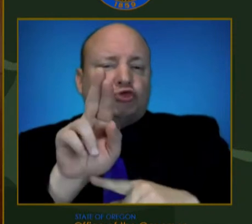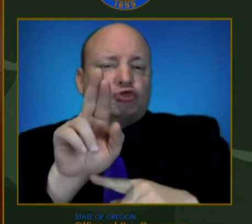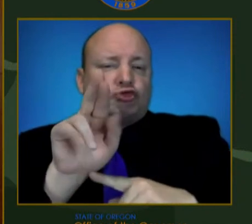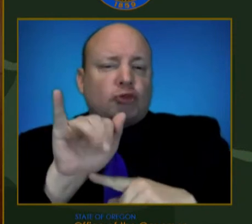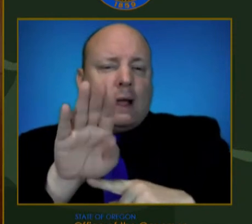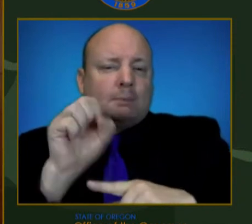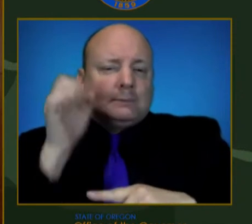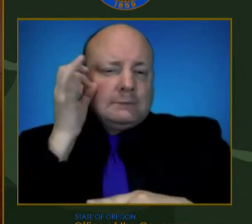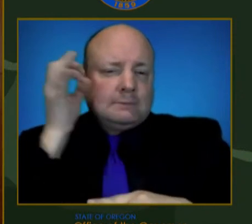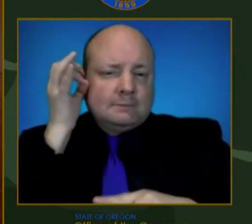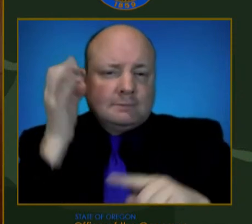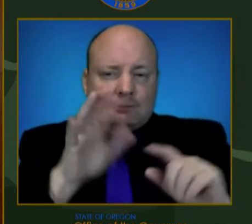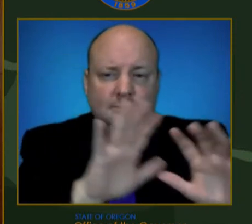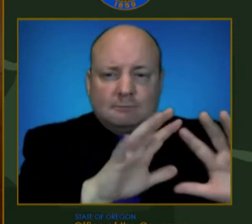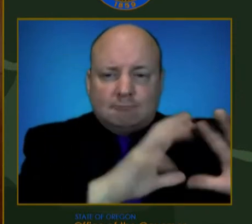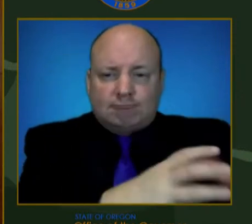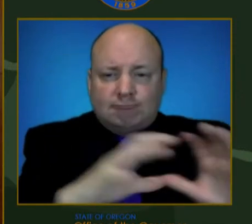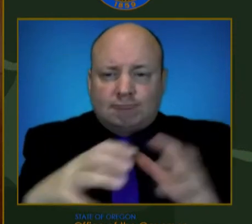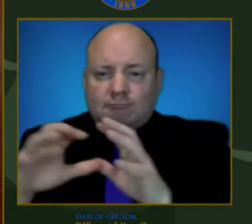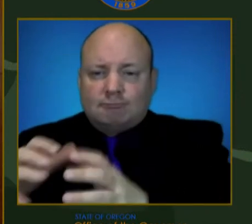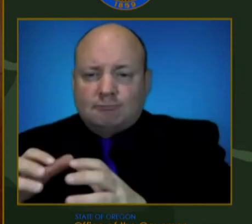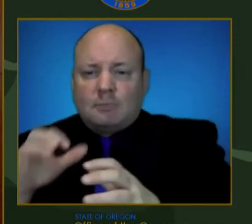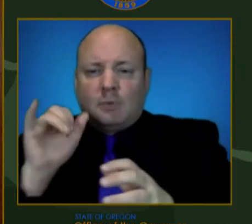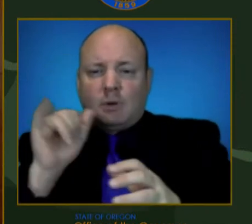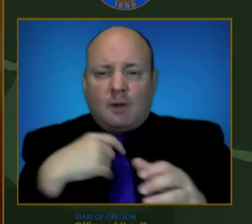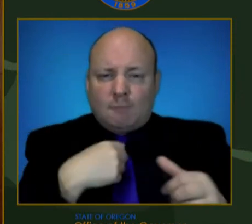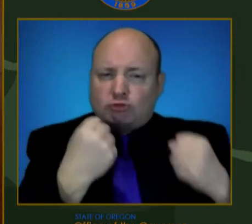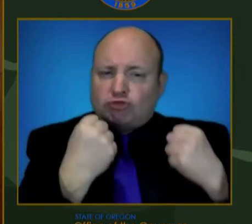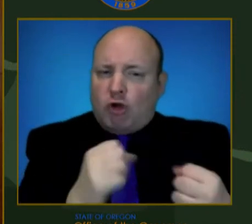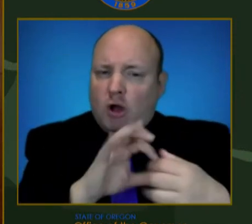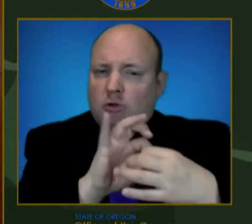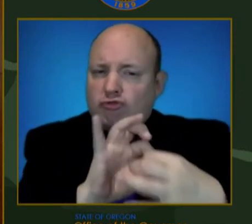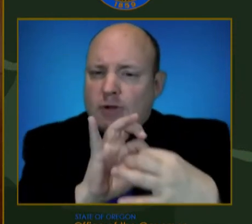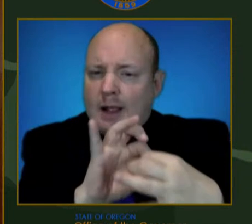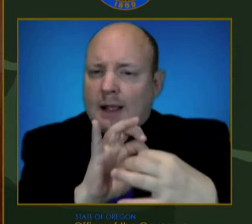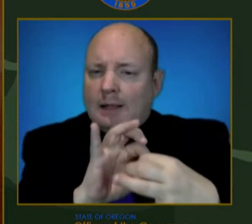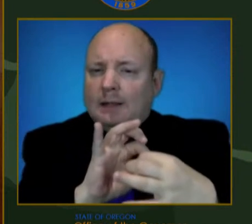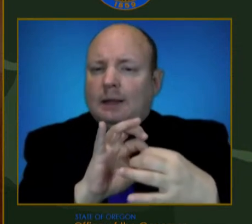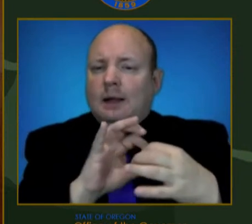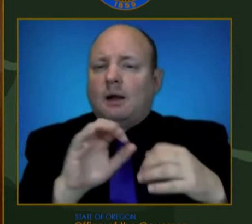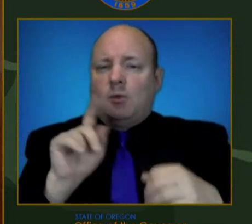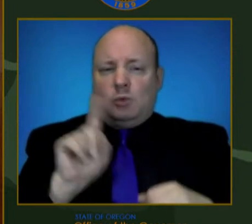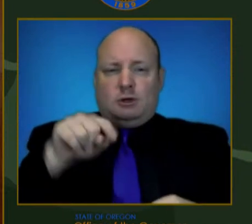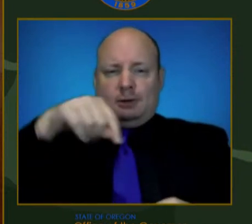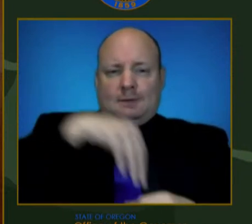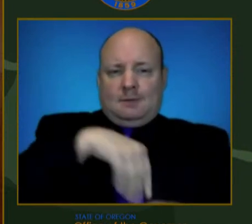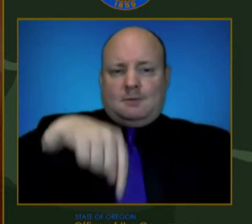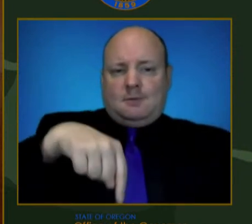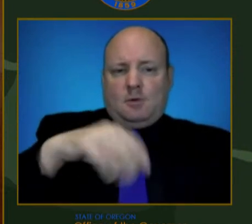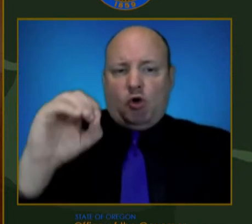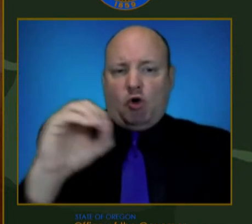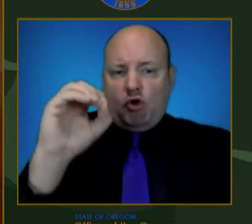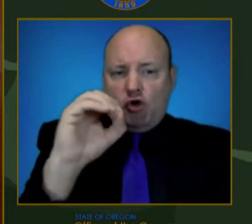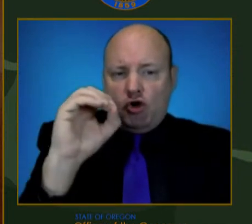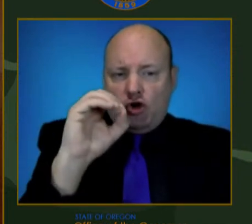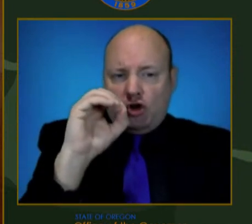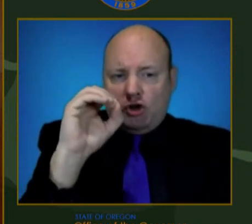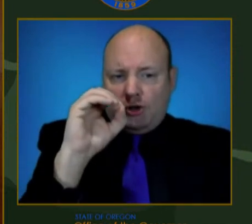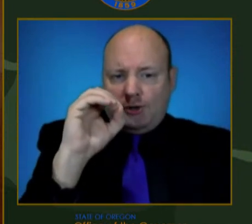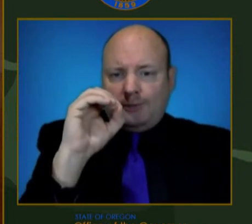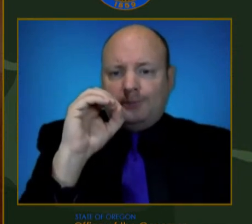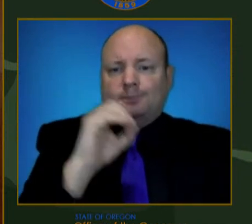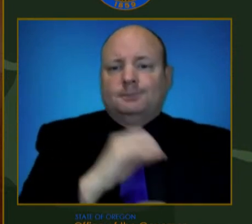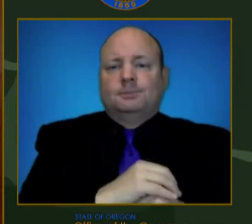to strengthen these relationships so Oregonians can continue to learn from the people who have inhabited